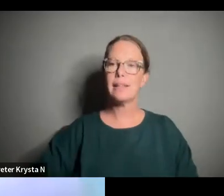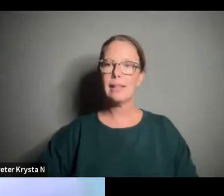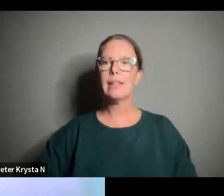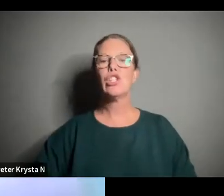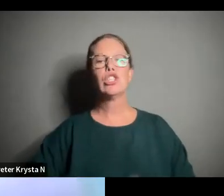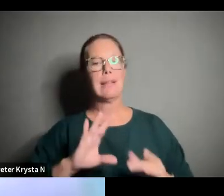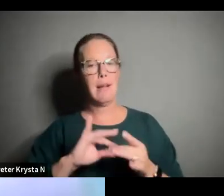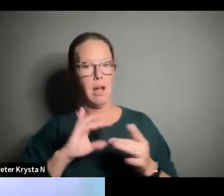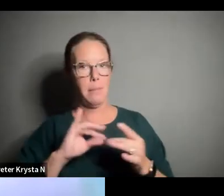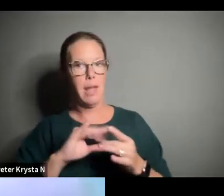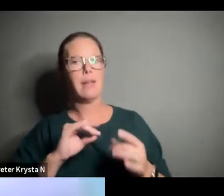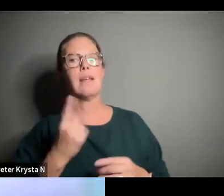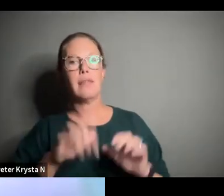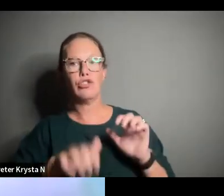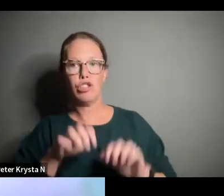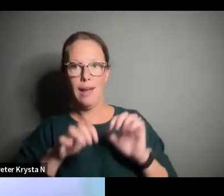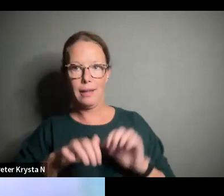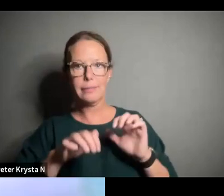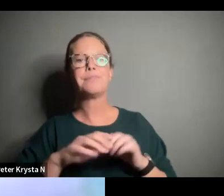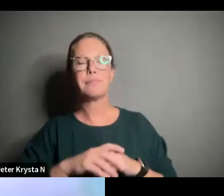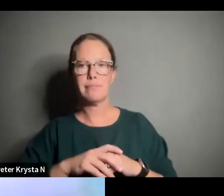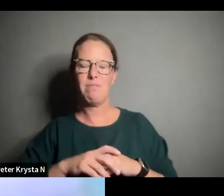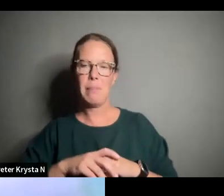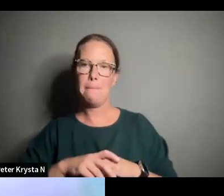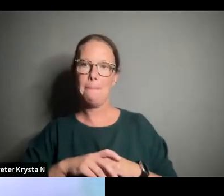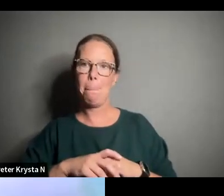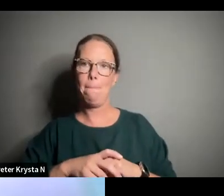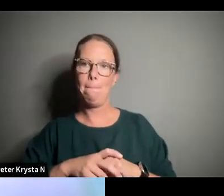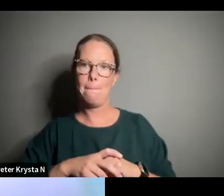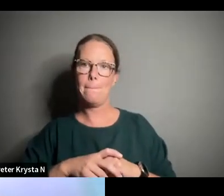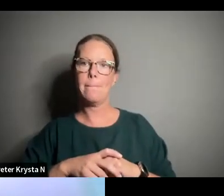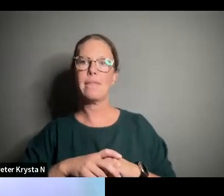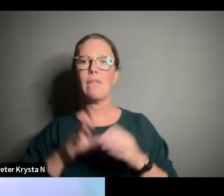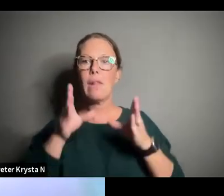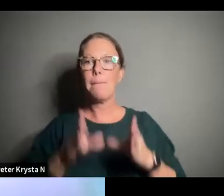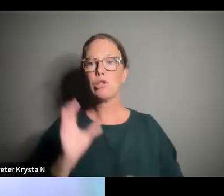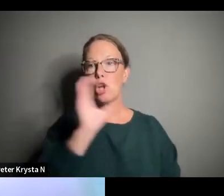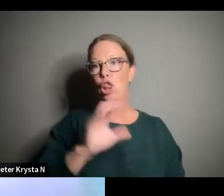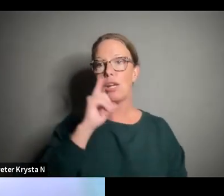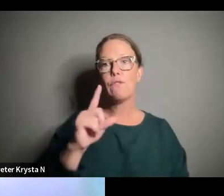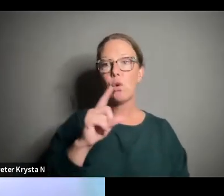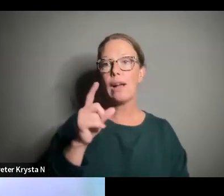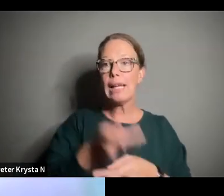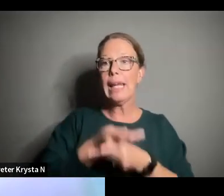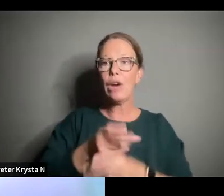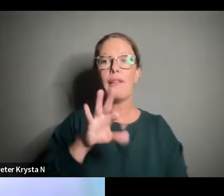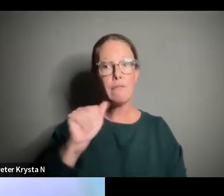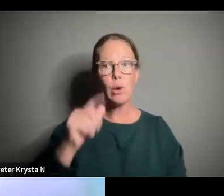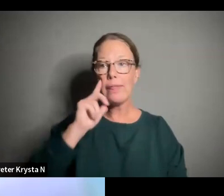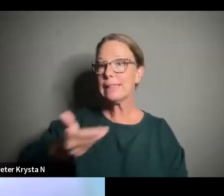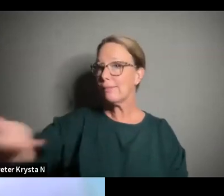comment, there's a comment in the chat box that for the person looking for care in Florida, there's an invitation